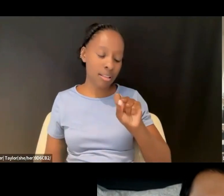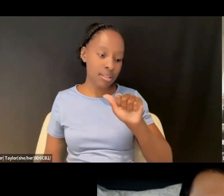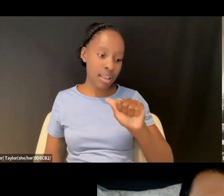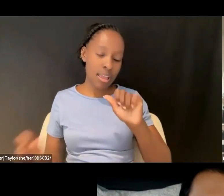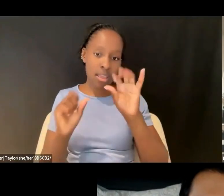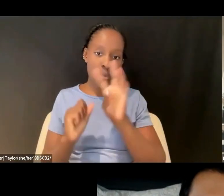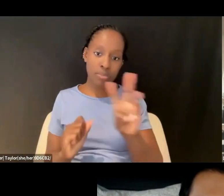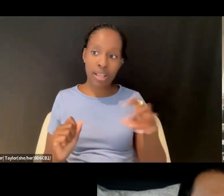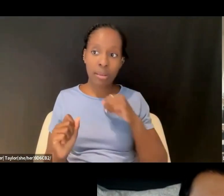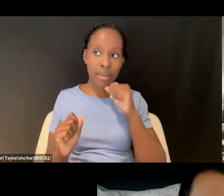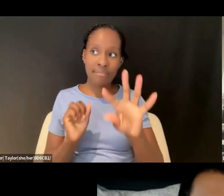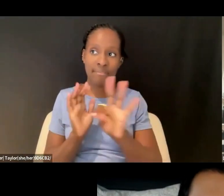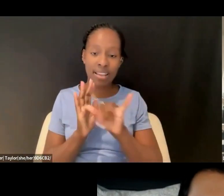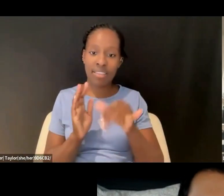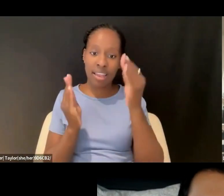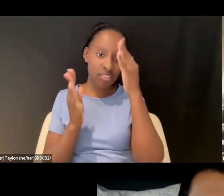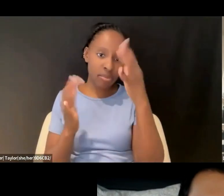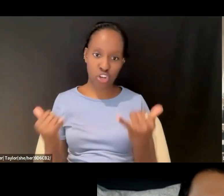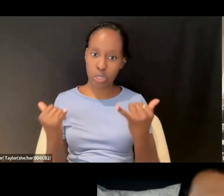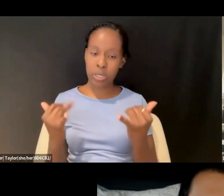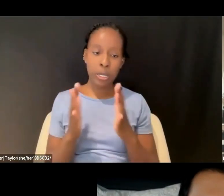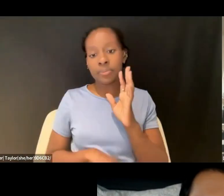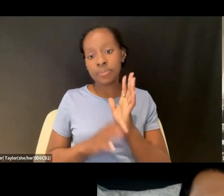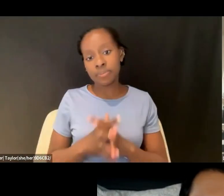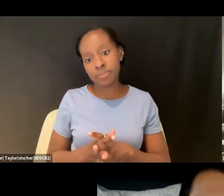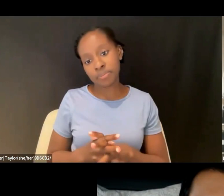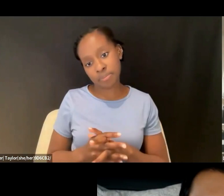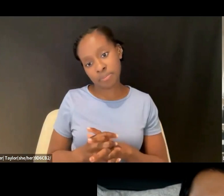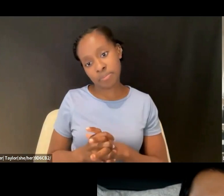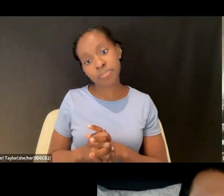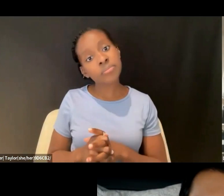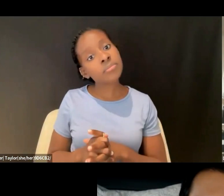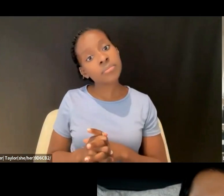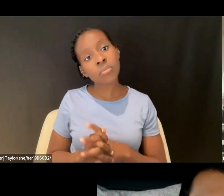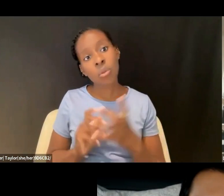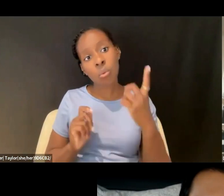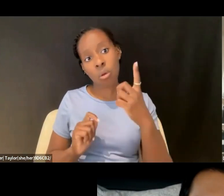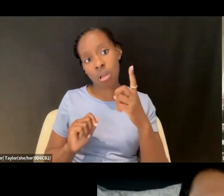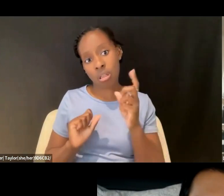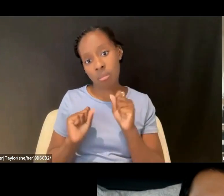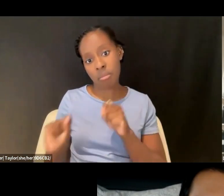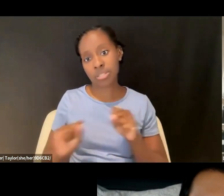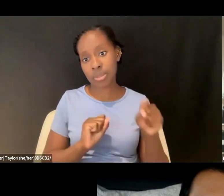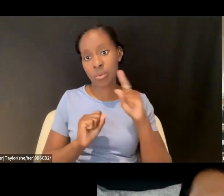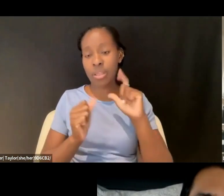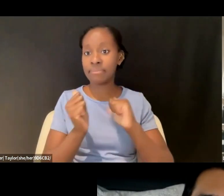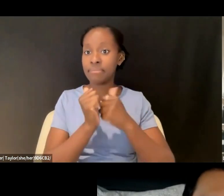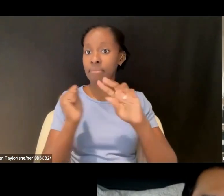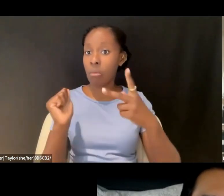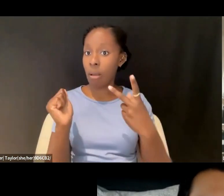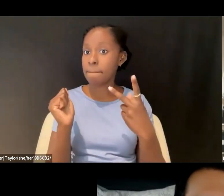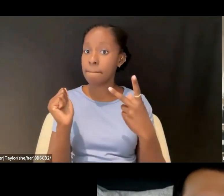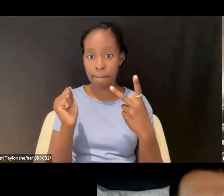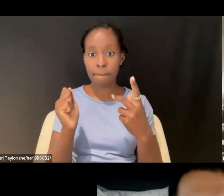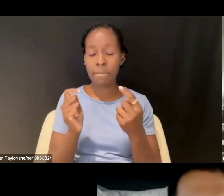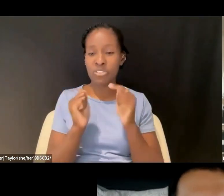I'm not finding that information right now. So again, one possibility is that we'll follow up on that and try to